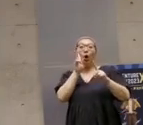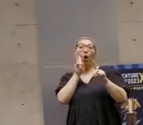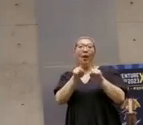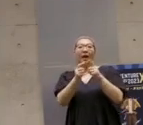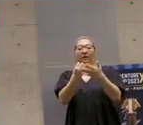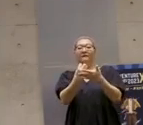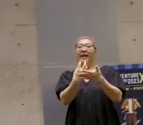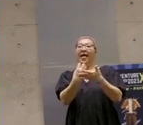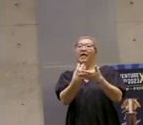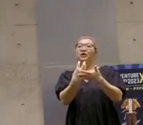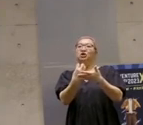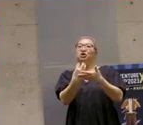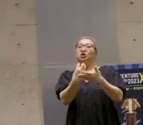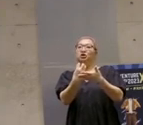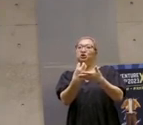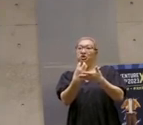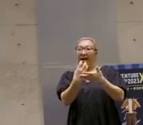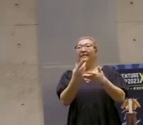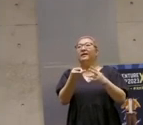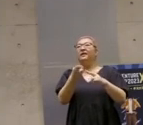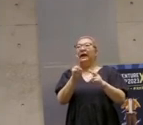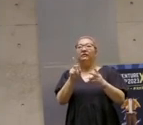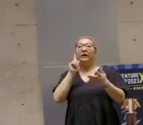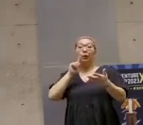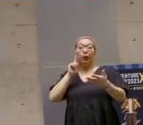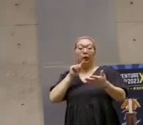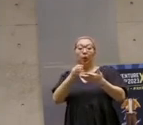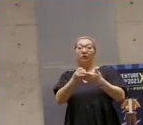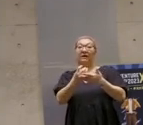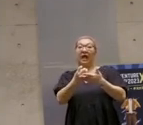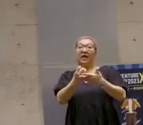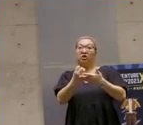answer. So here, if we play this, you can see that